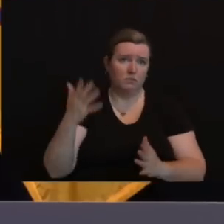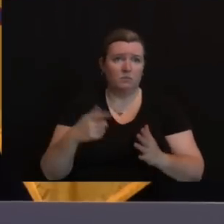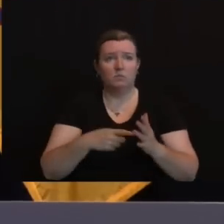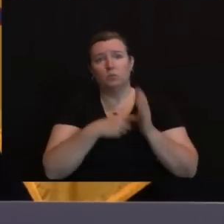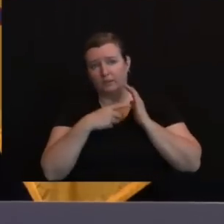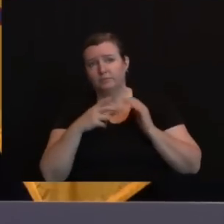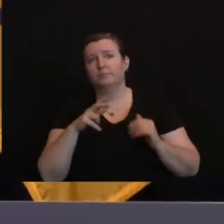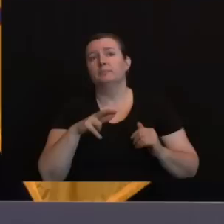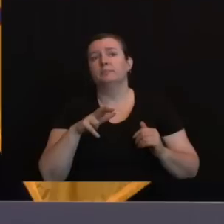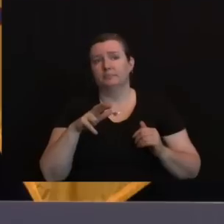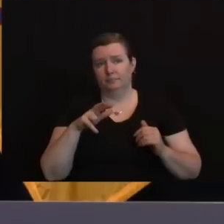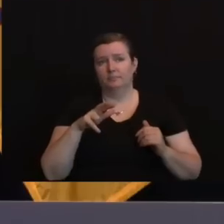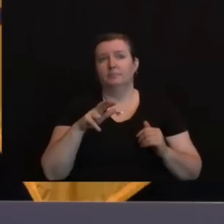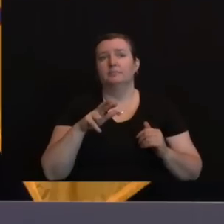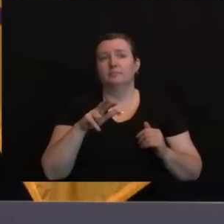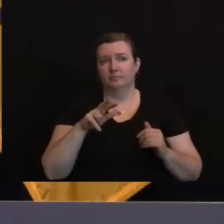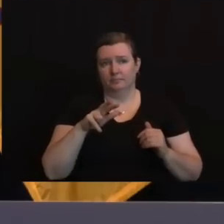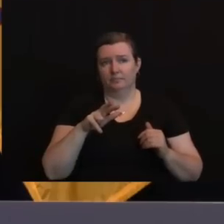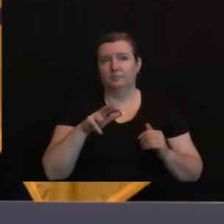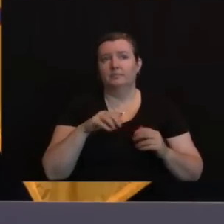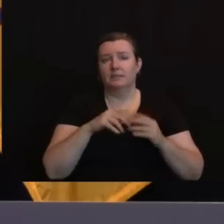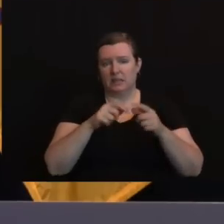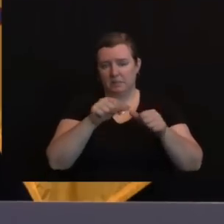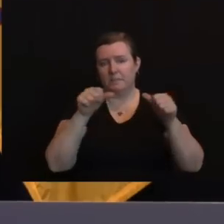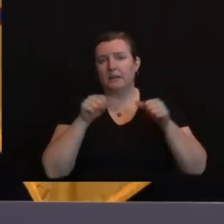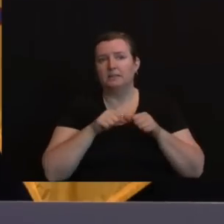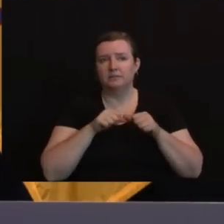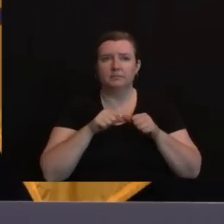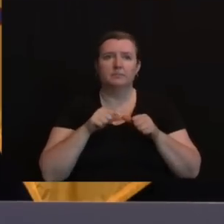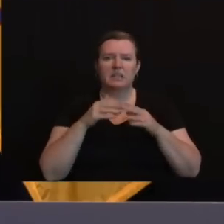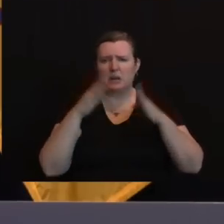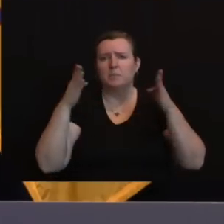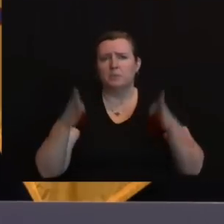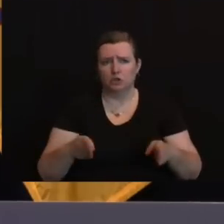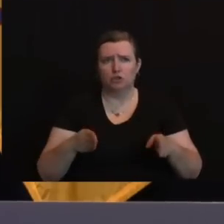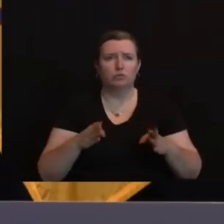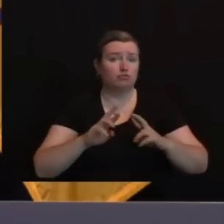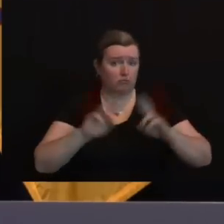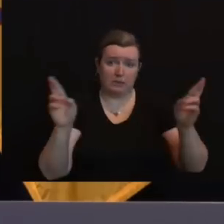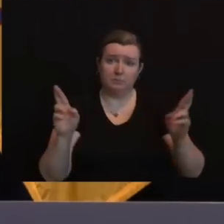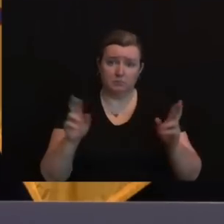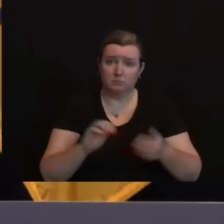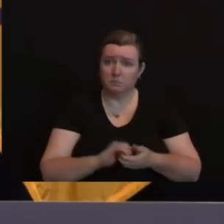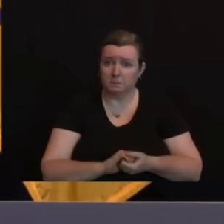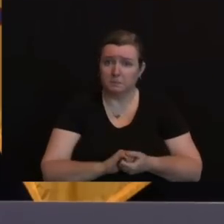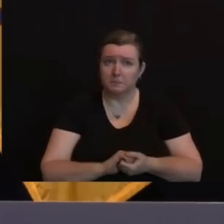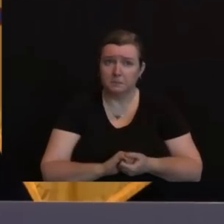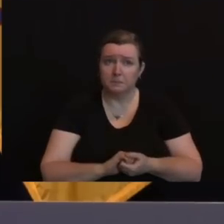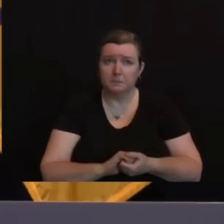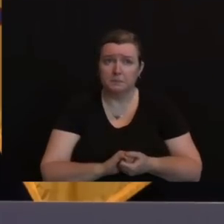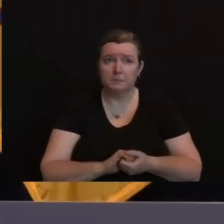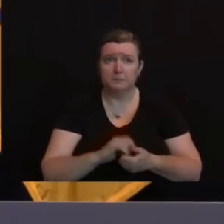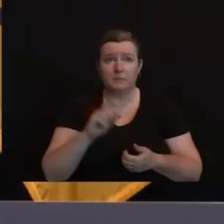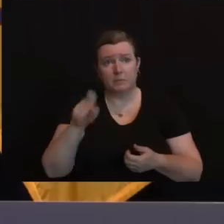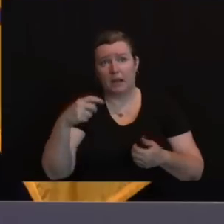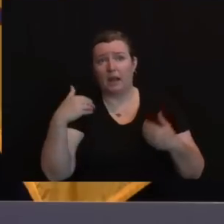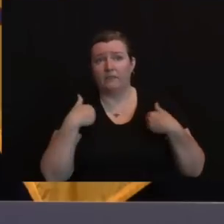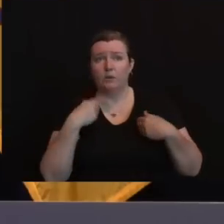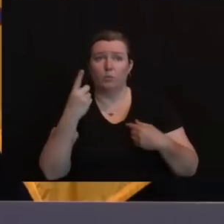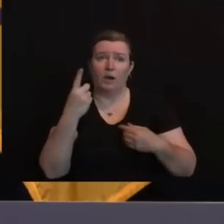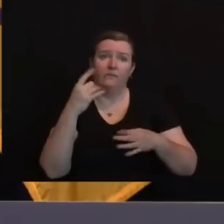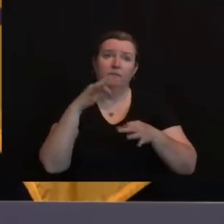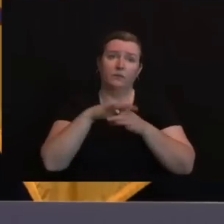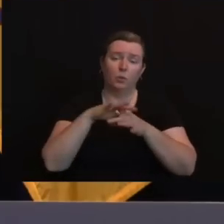capacity of in-person locations on Tuesday, and at least one location per municipality.